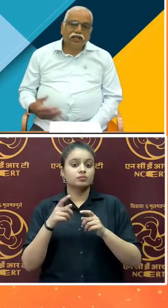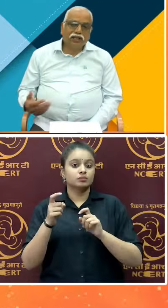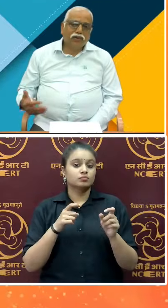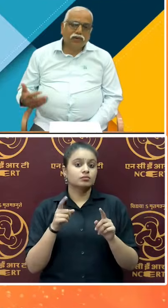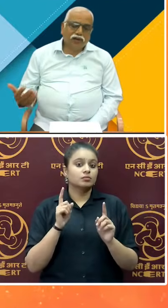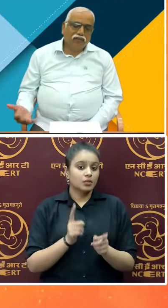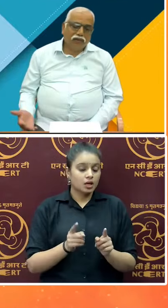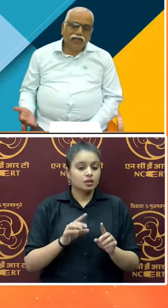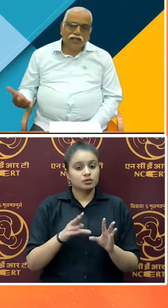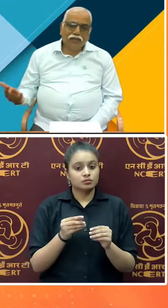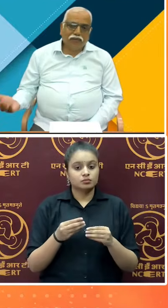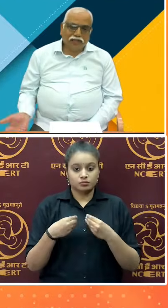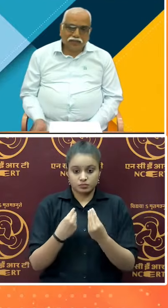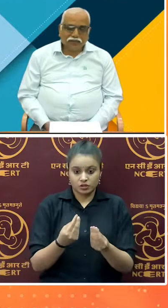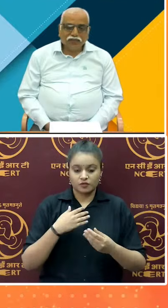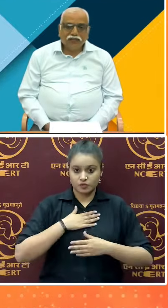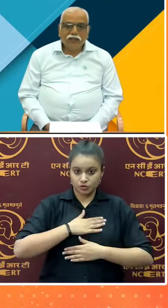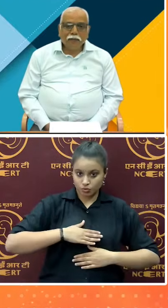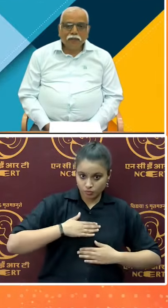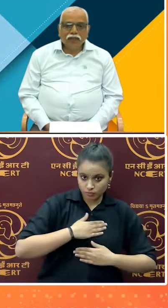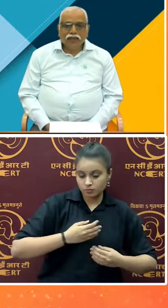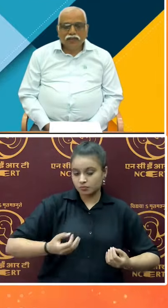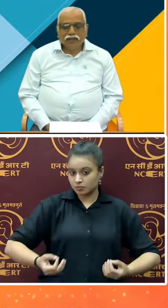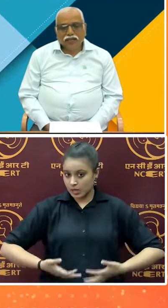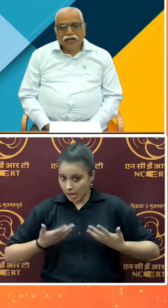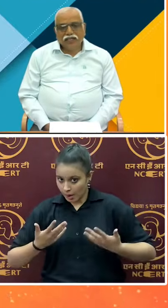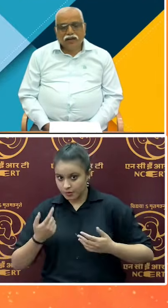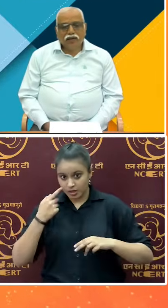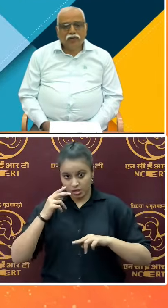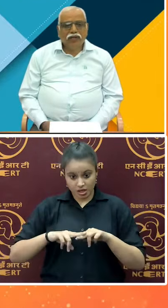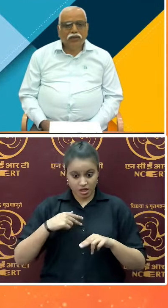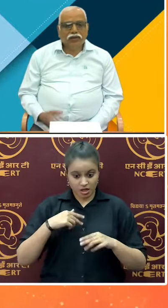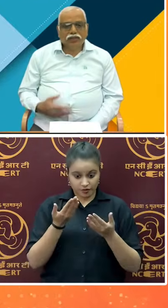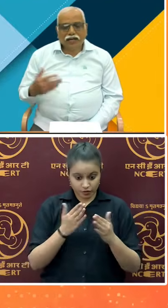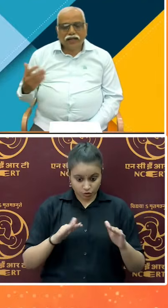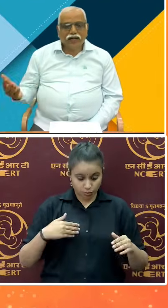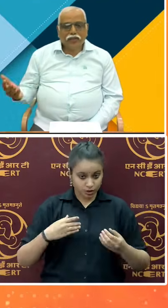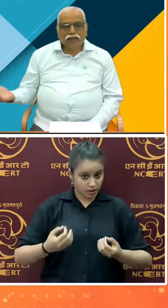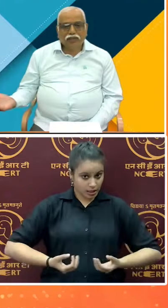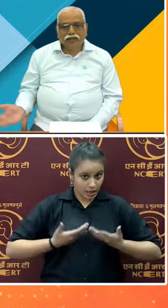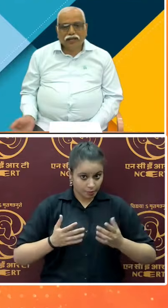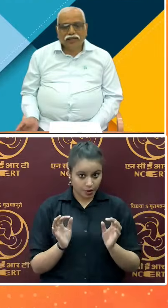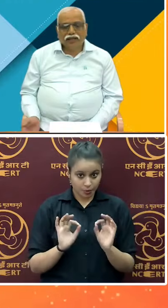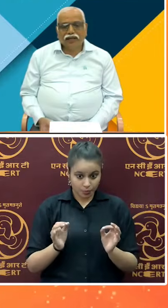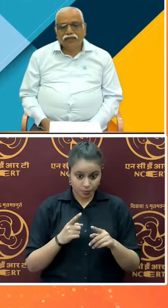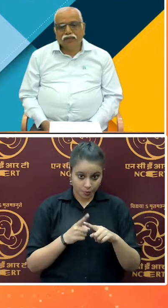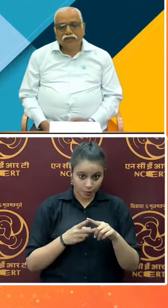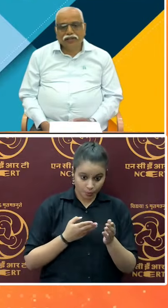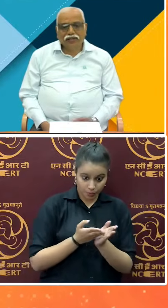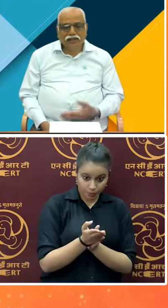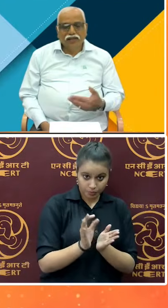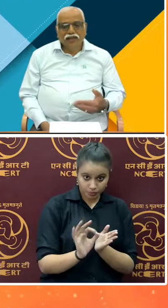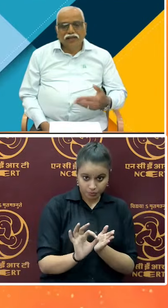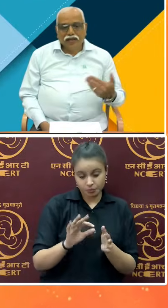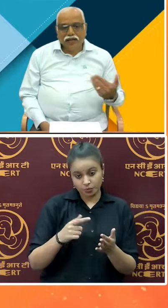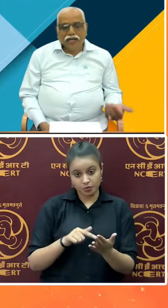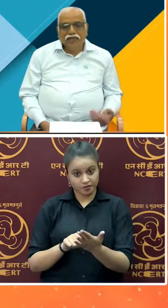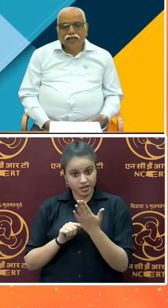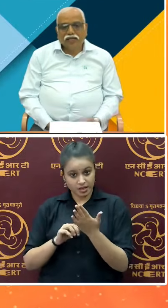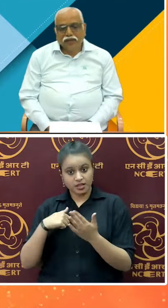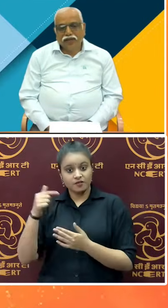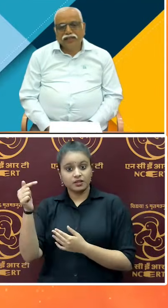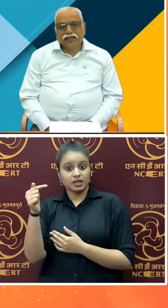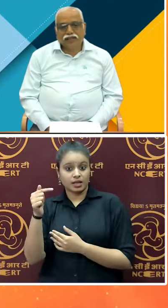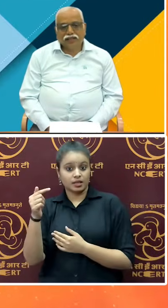which take them to joyfulness and pleasure. If the child is not moving towards that in a positive direction, and if he faces the